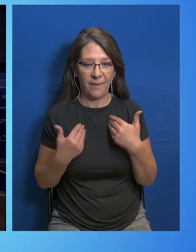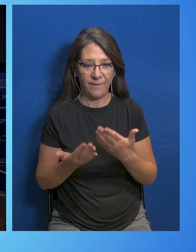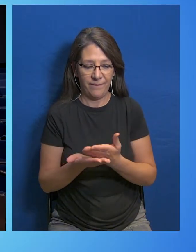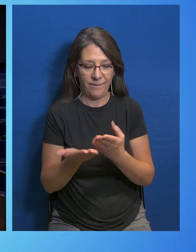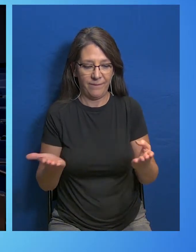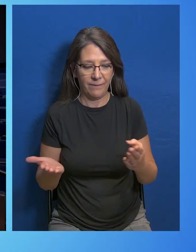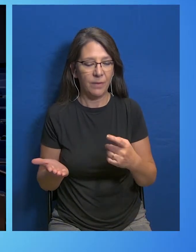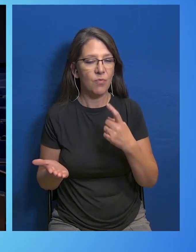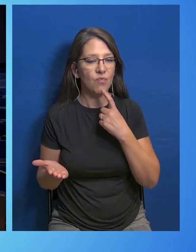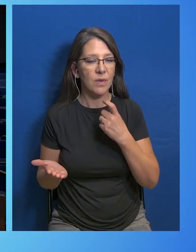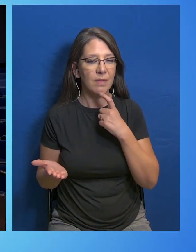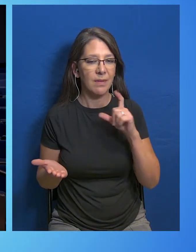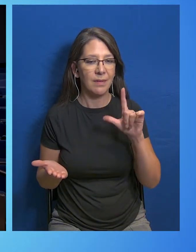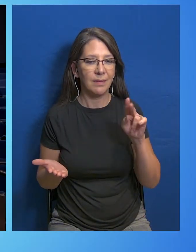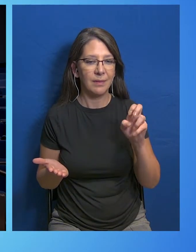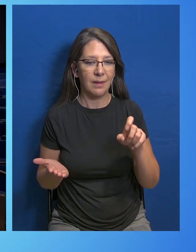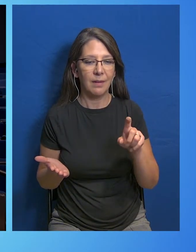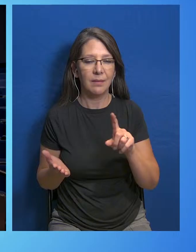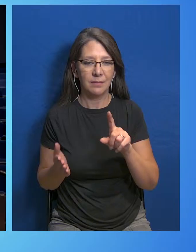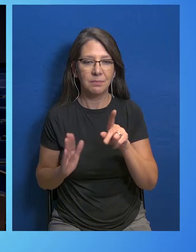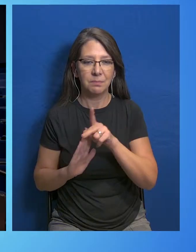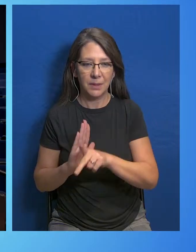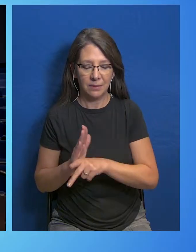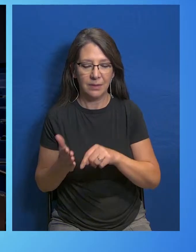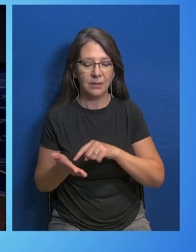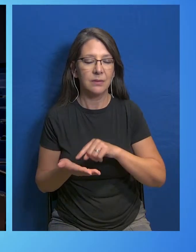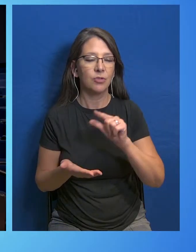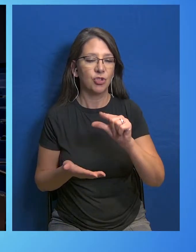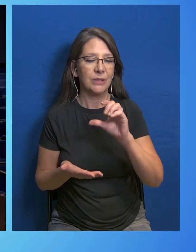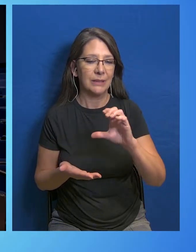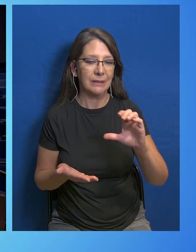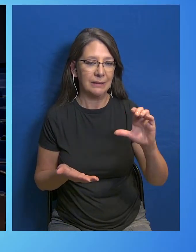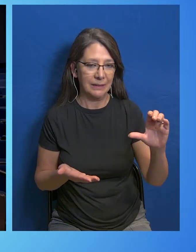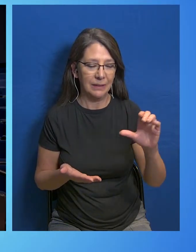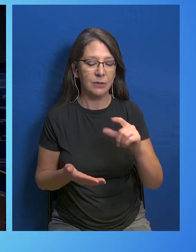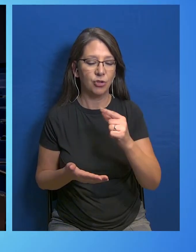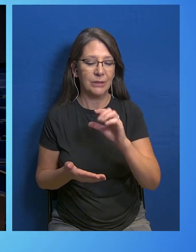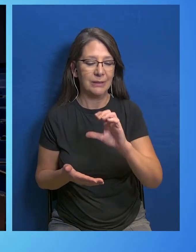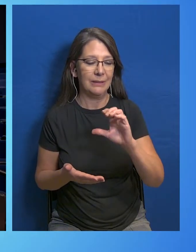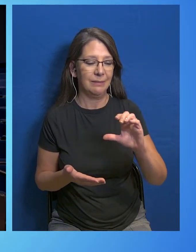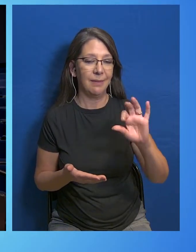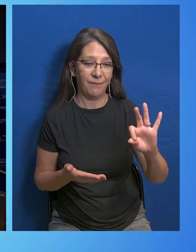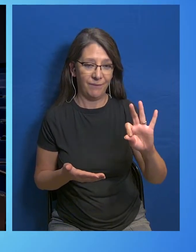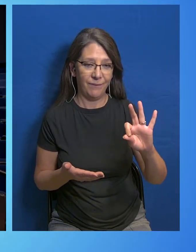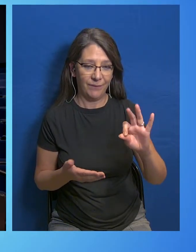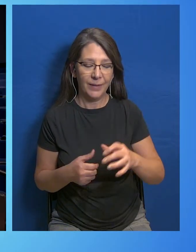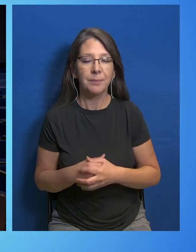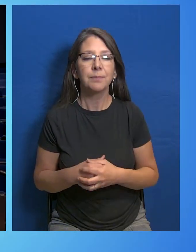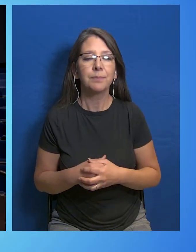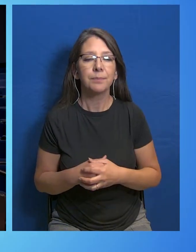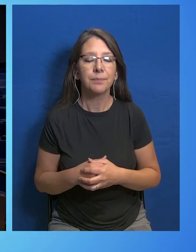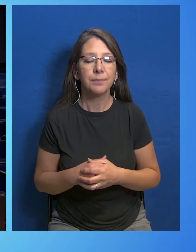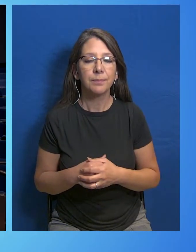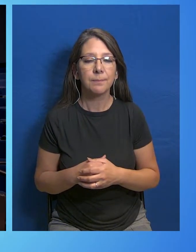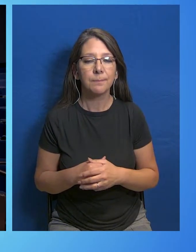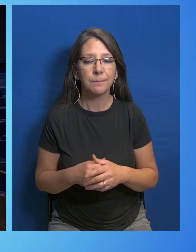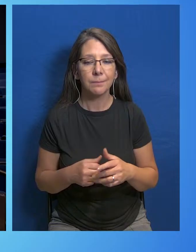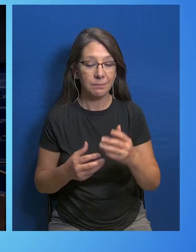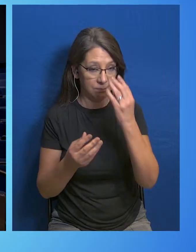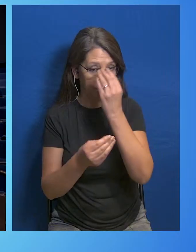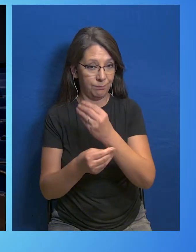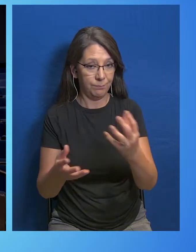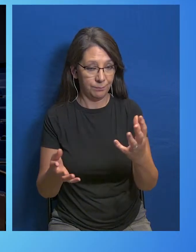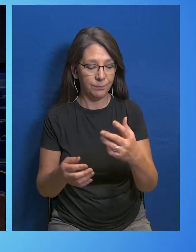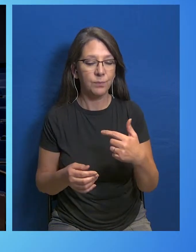red lines of the policies in question, GCCC and GCCF. I do want to note that we